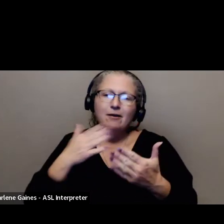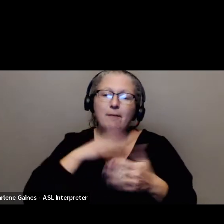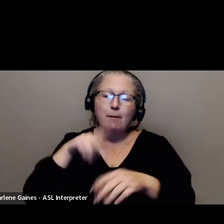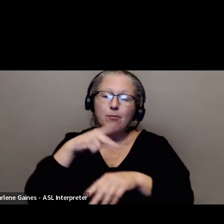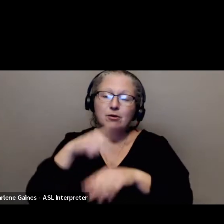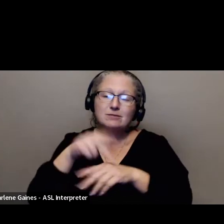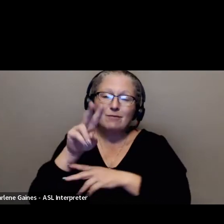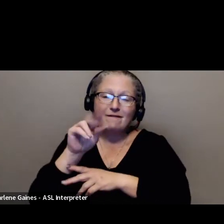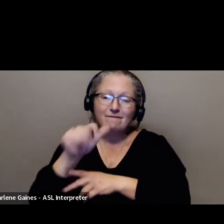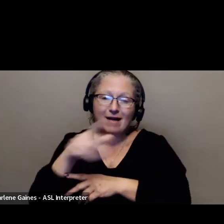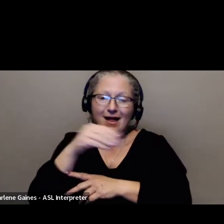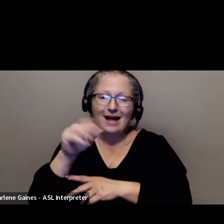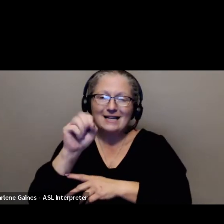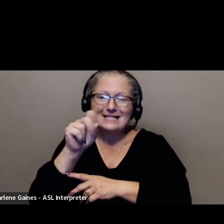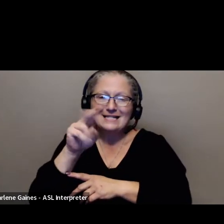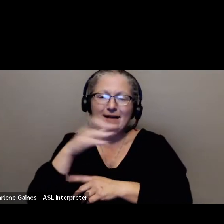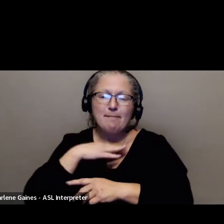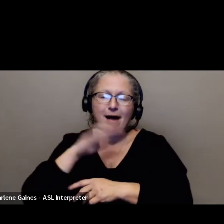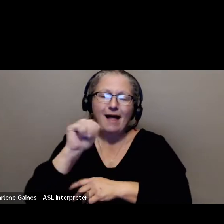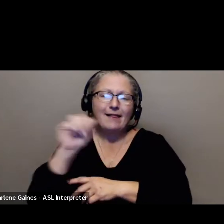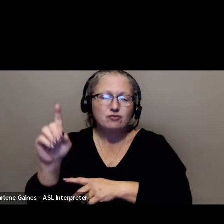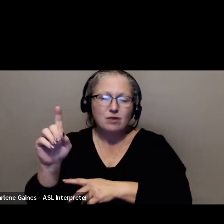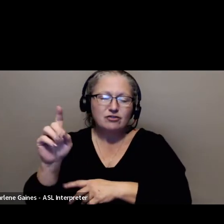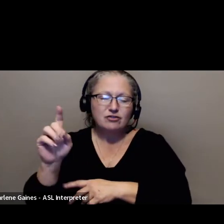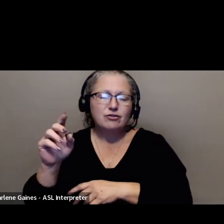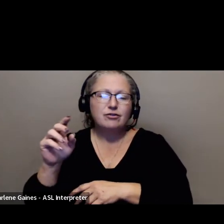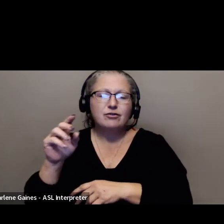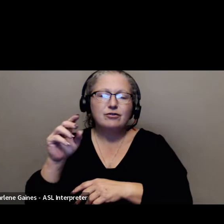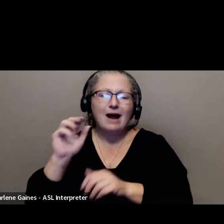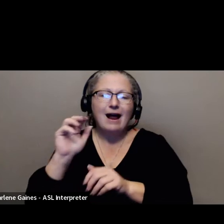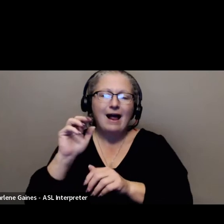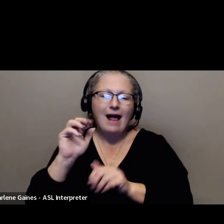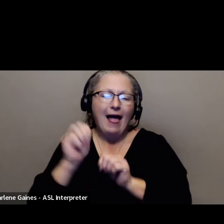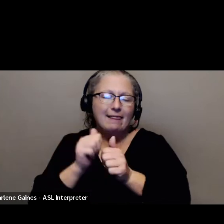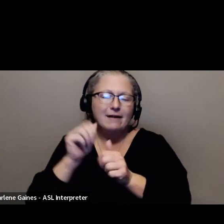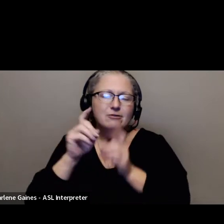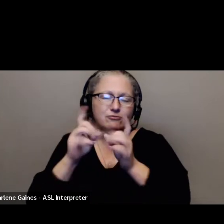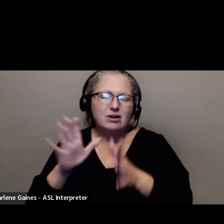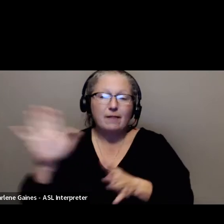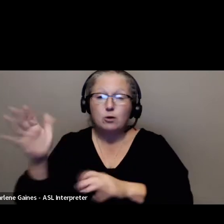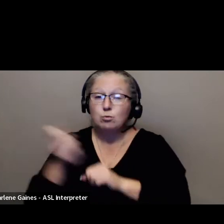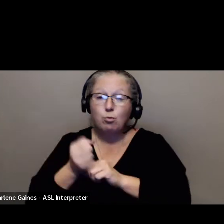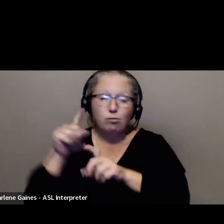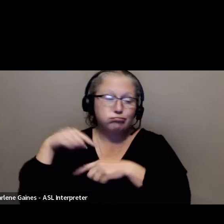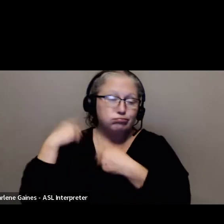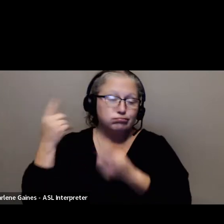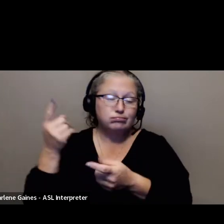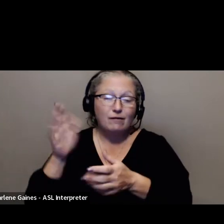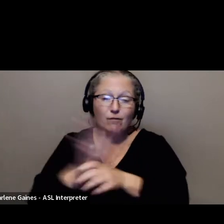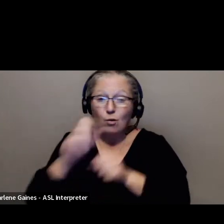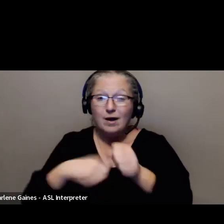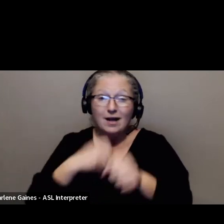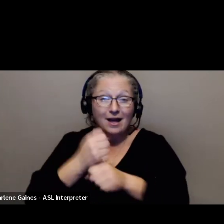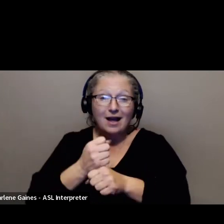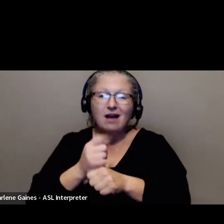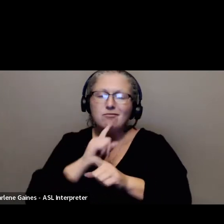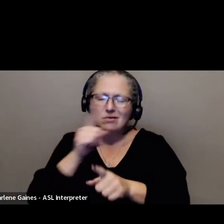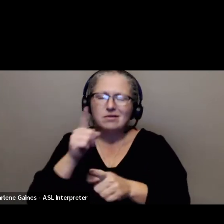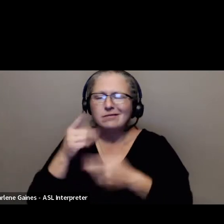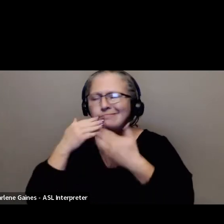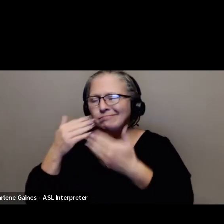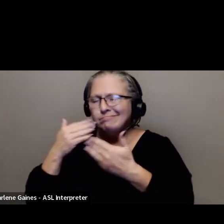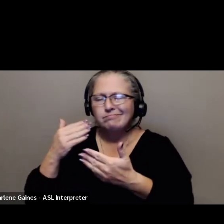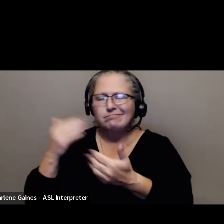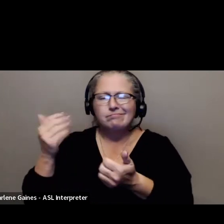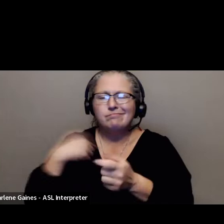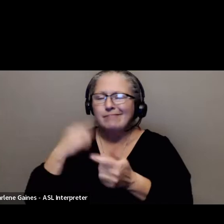Val and Steve Sell, my athletic director, their support throughout the year has been wonderful, and just being able to go to them and get what I